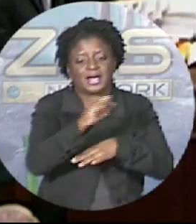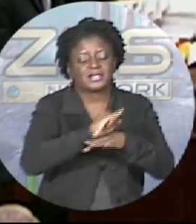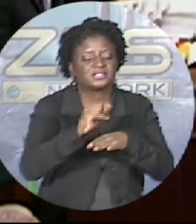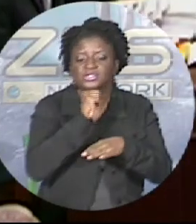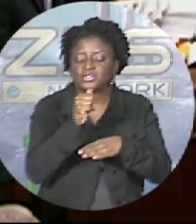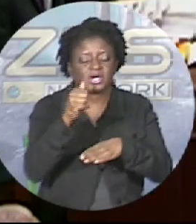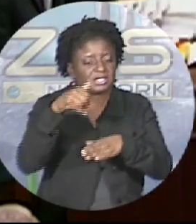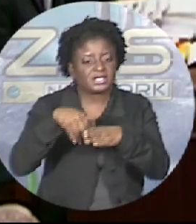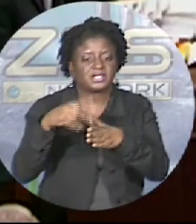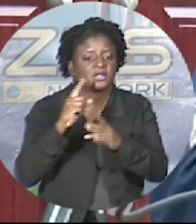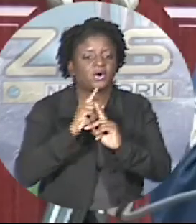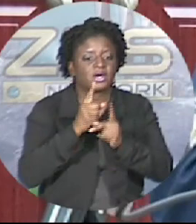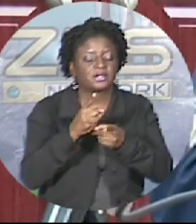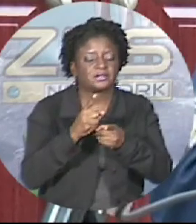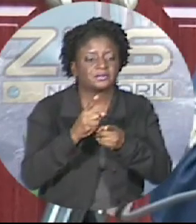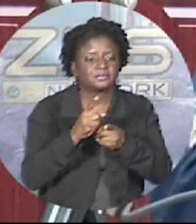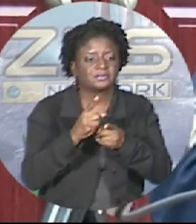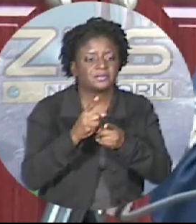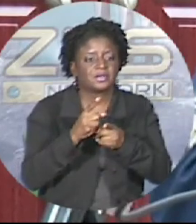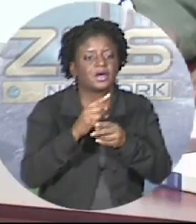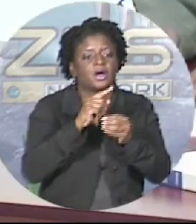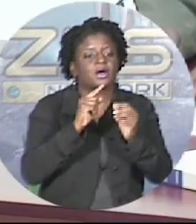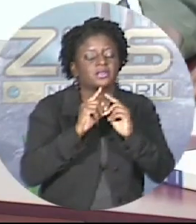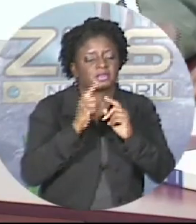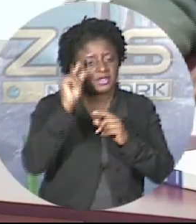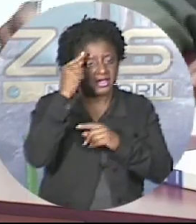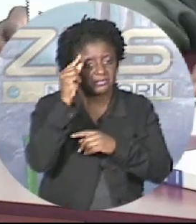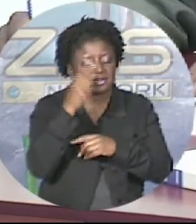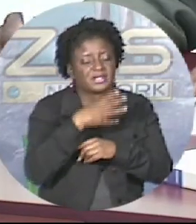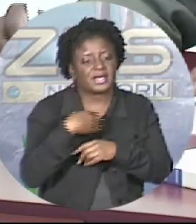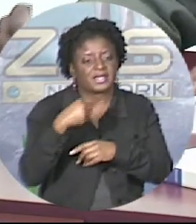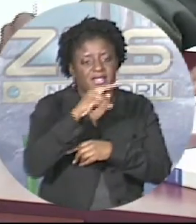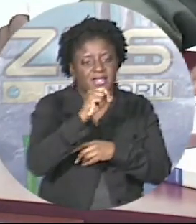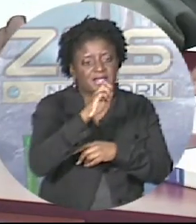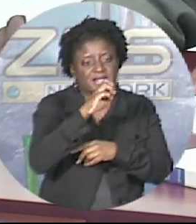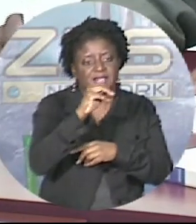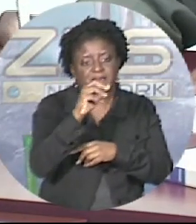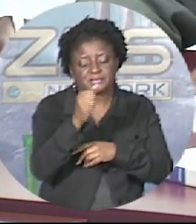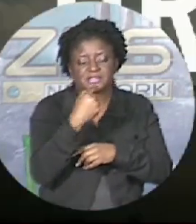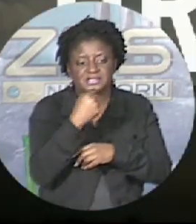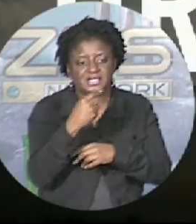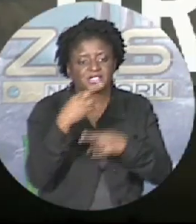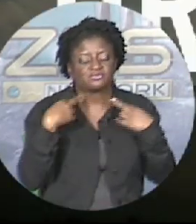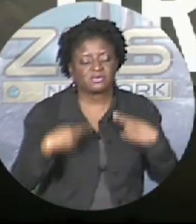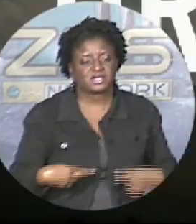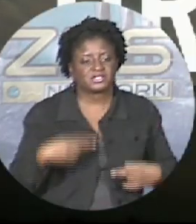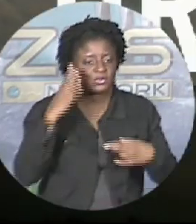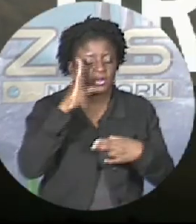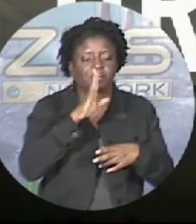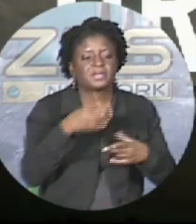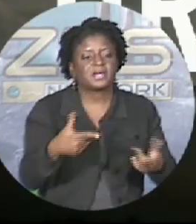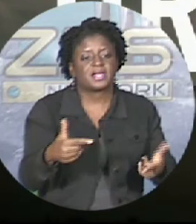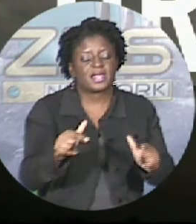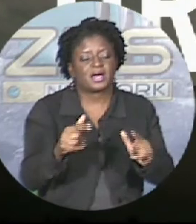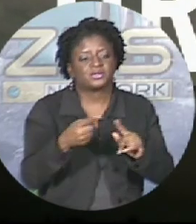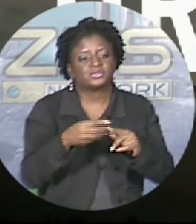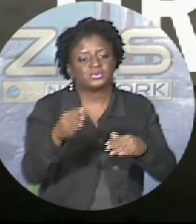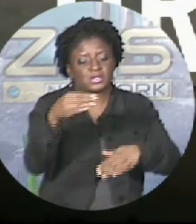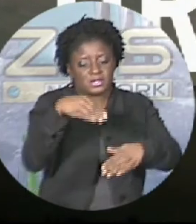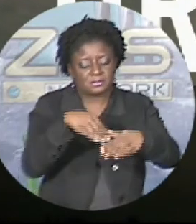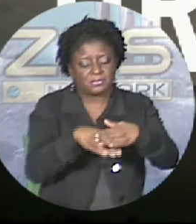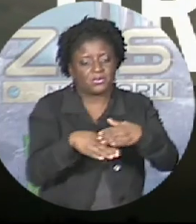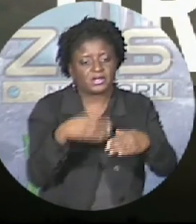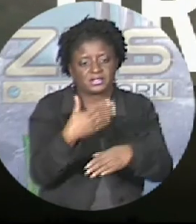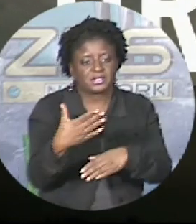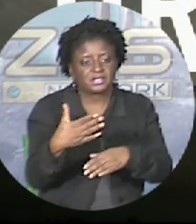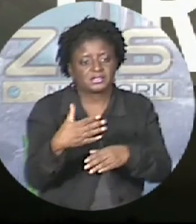According to the government and the National Emergency Management Agency, residents will be allowed to import goods valued at $3,000 or less